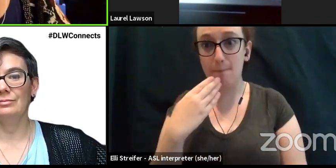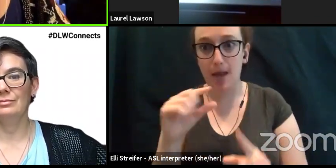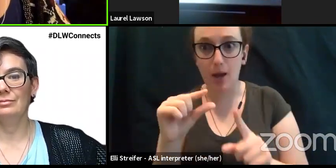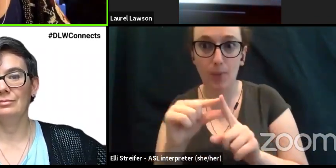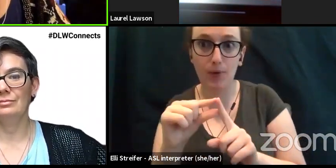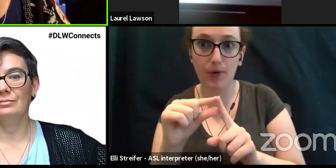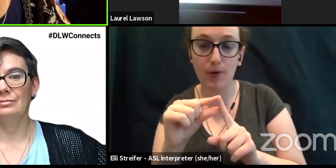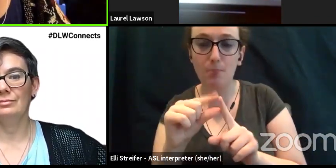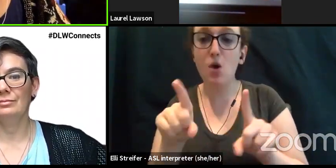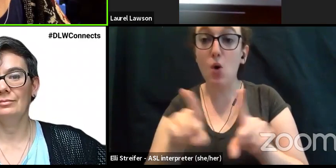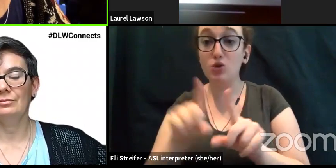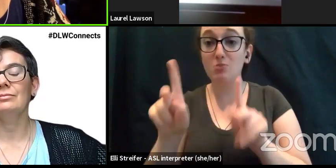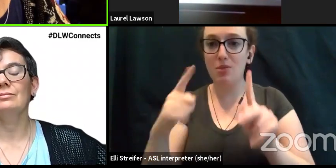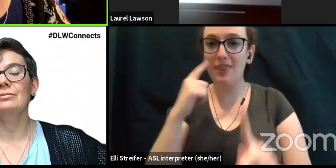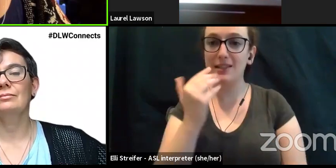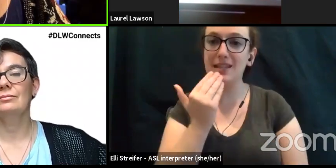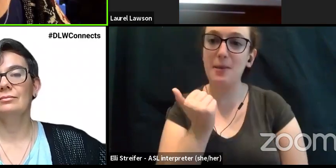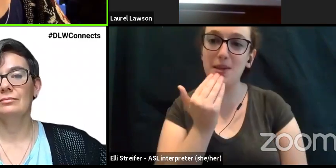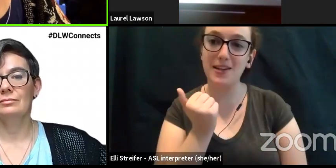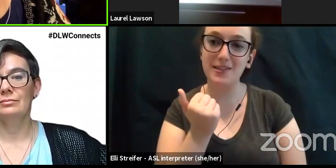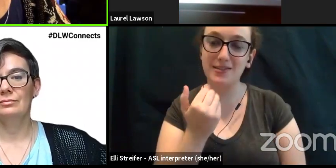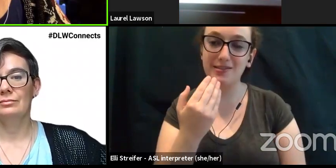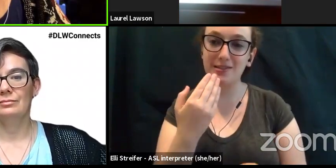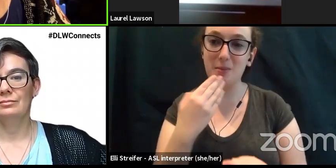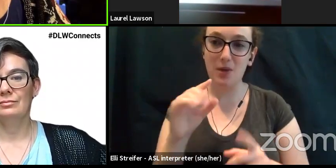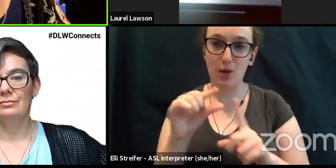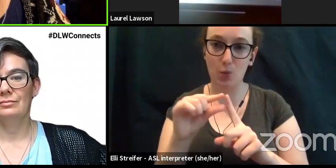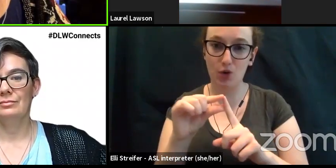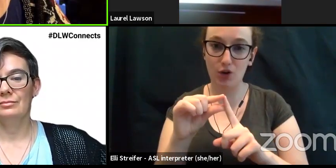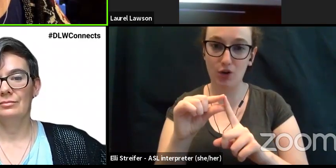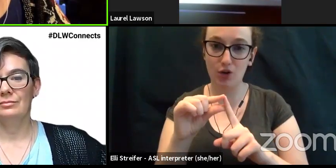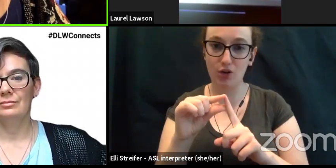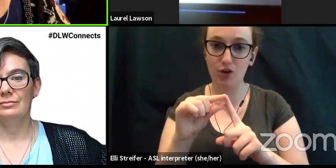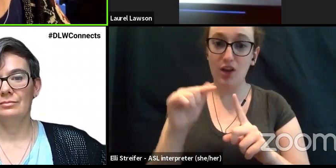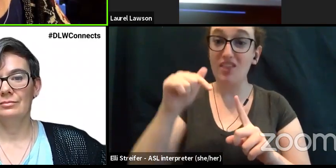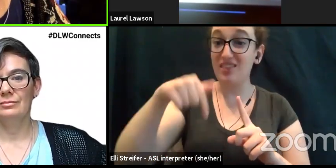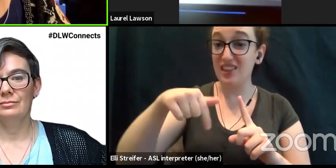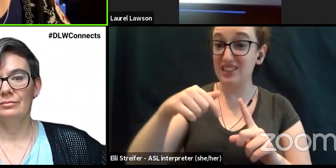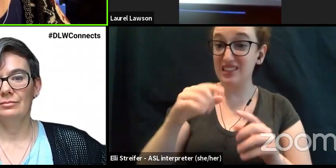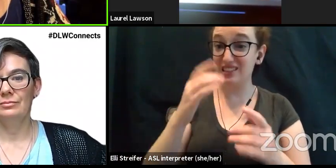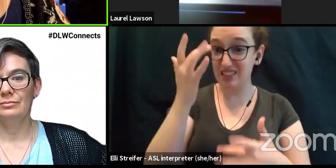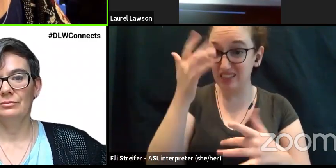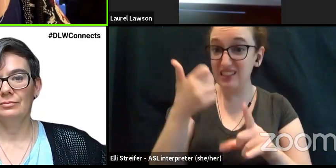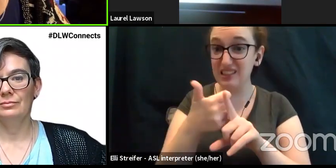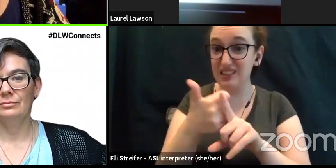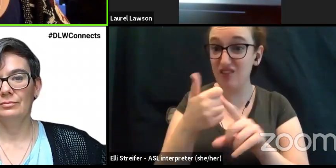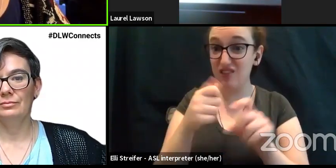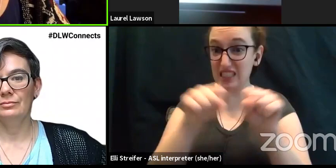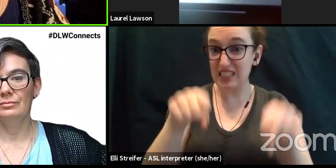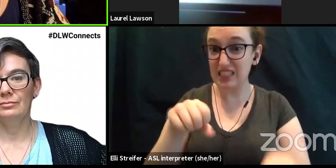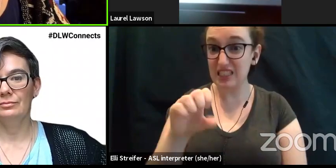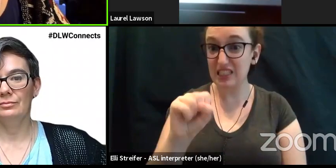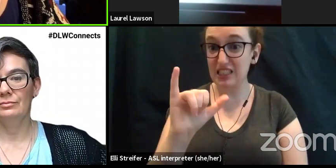is one of those terms. And the origins of this disease are systemic. And we have to bust through that. And it's one of the reasons why